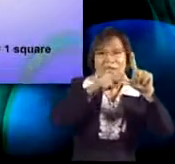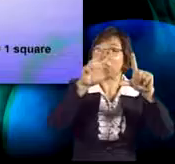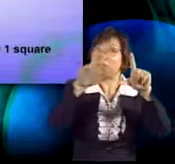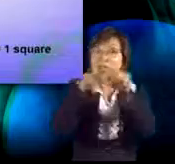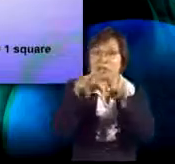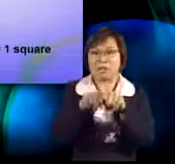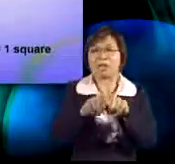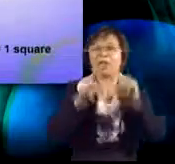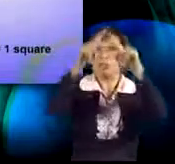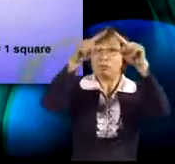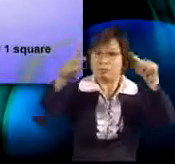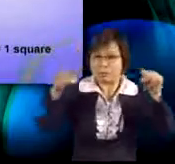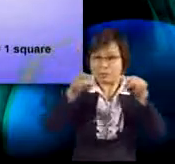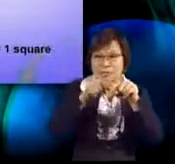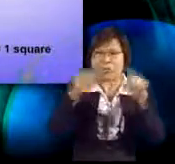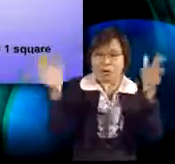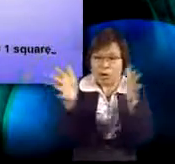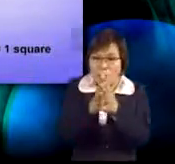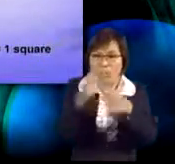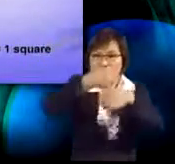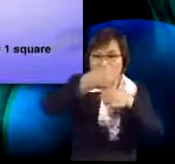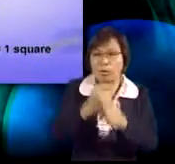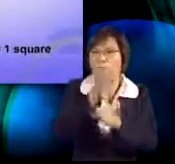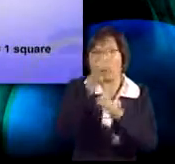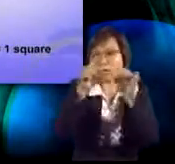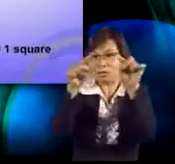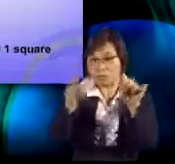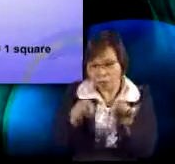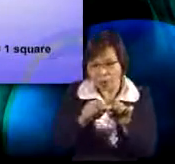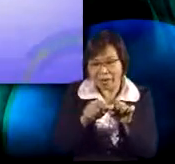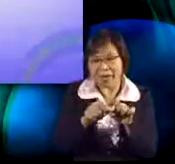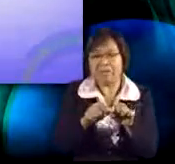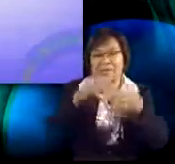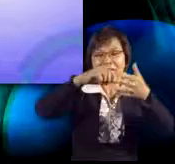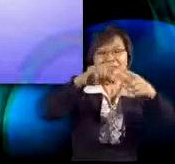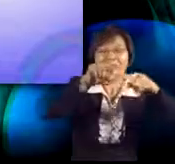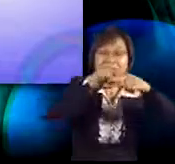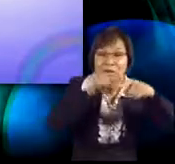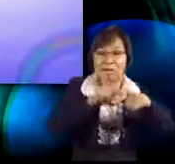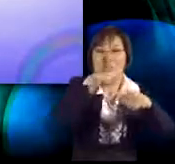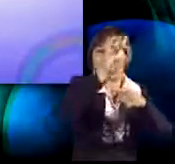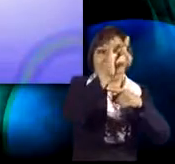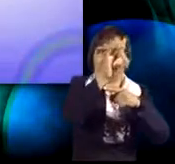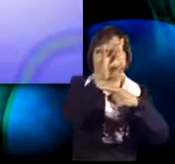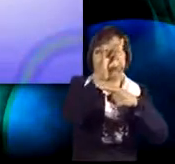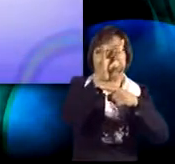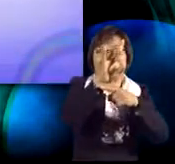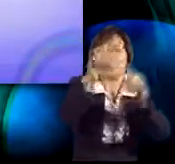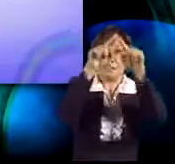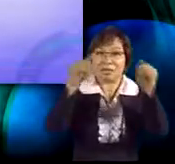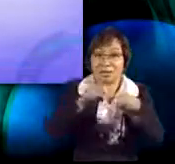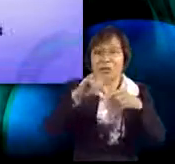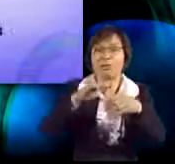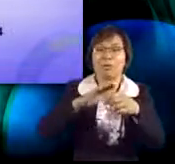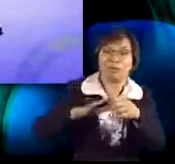2 equilateral triangles can be combined to make one square. Let's divide the 8 triangles to get the full square.